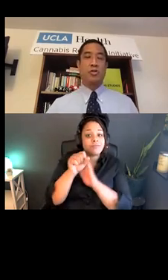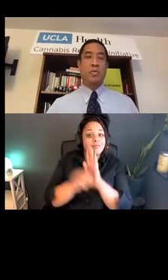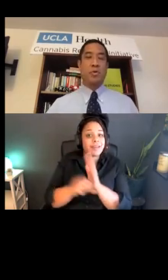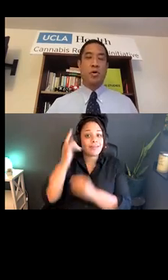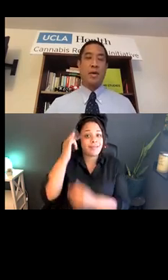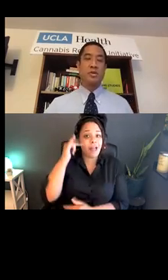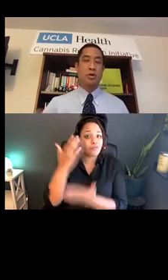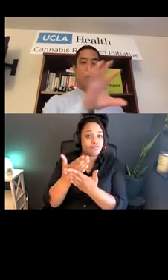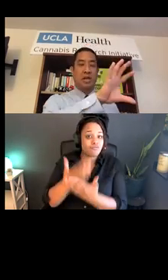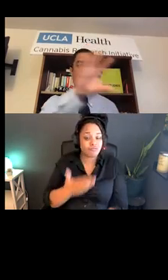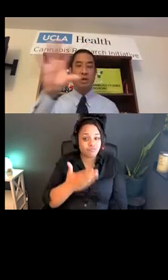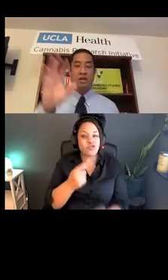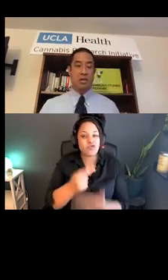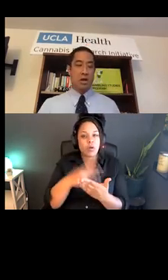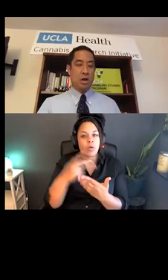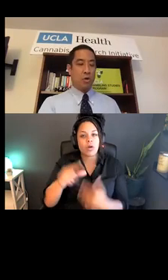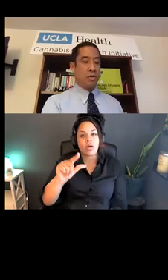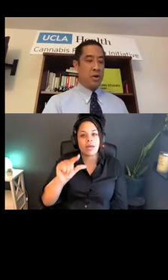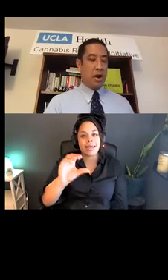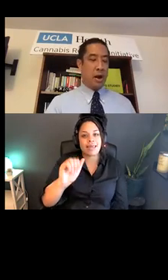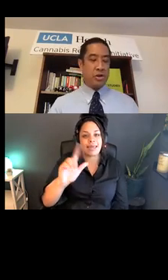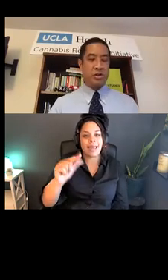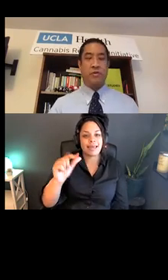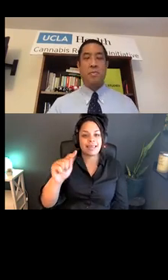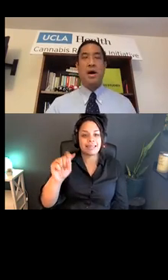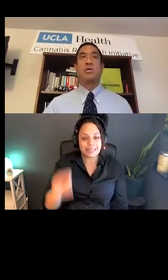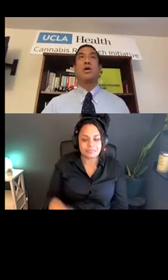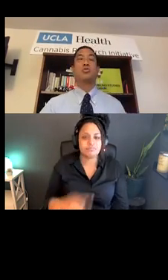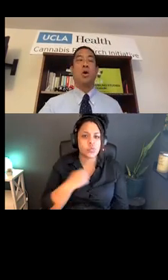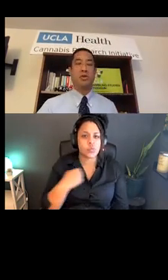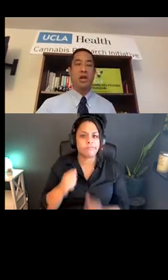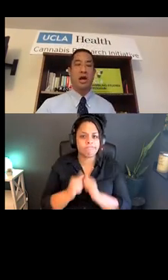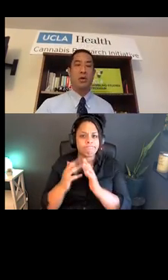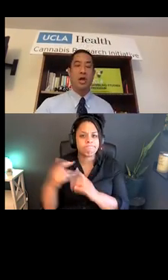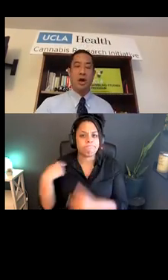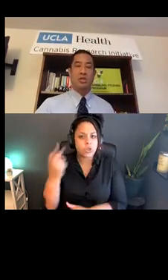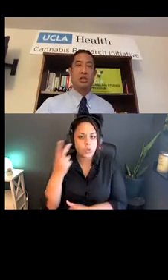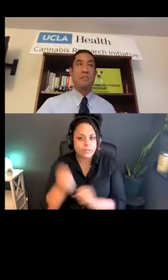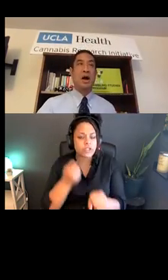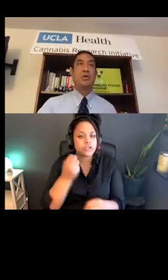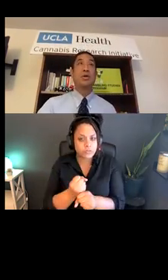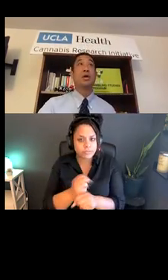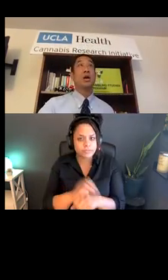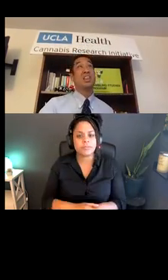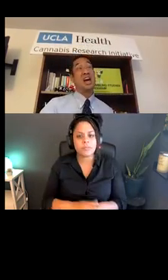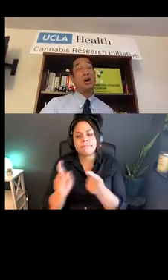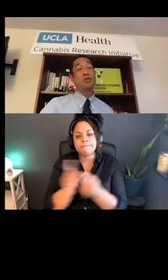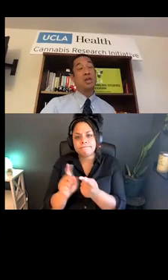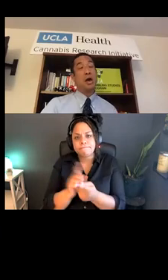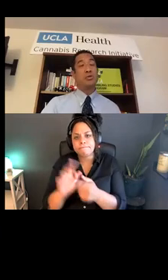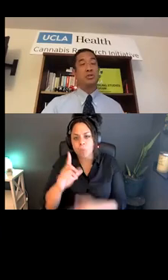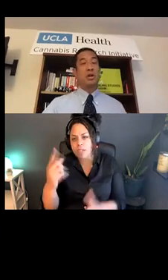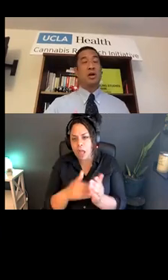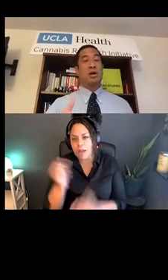Our treatment program is called CalGETS. We've been in operation for about 12 years now. We see about